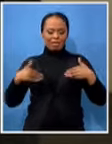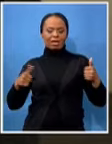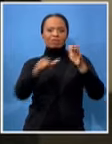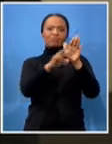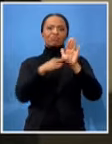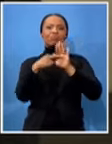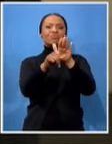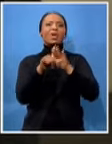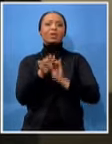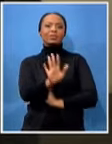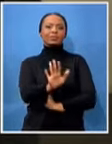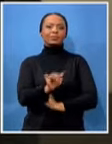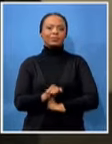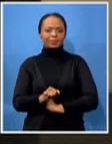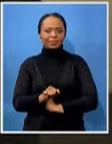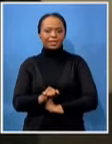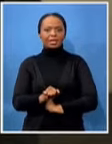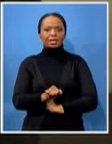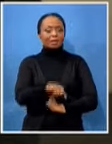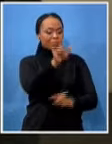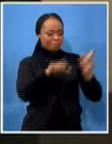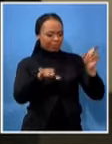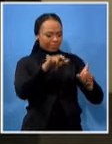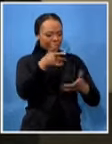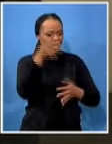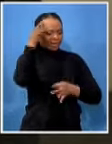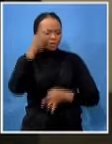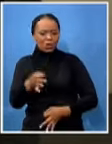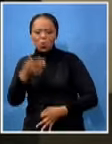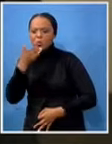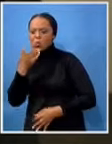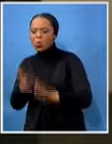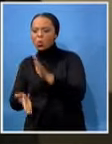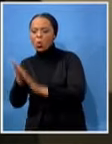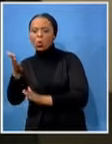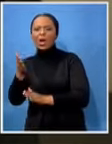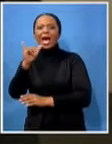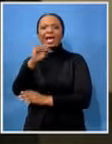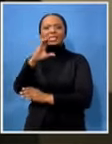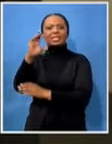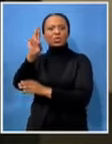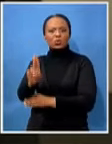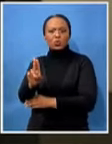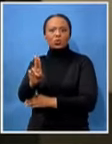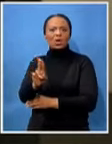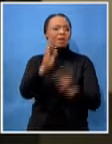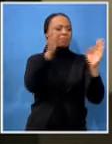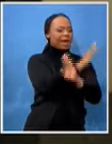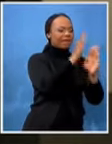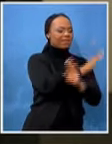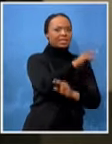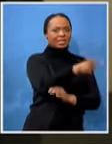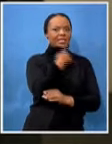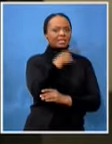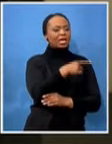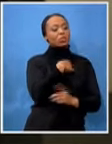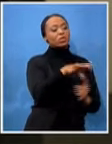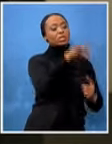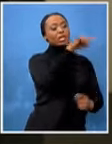decision as to who goes to ICU. It won't be private sector that say, we take this one, we take that one. It's the public sector